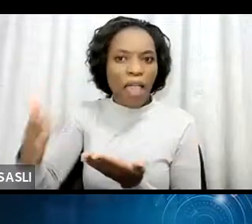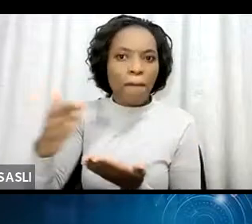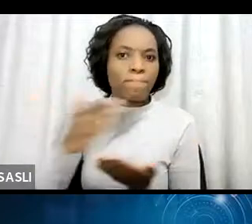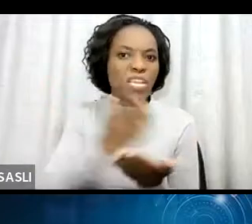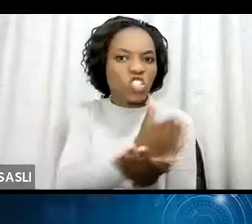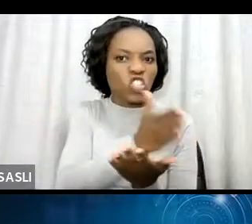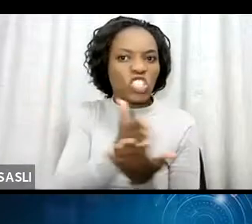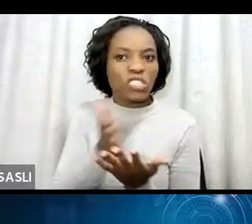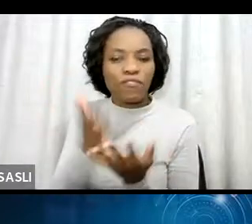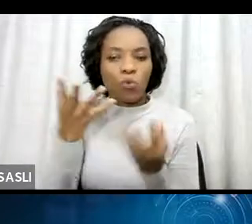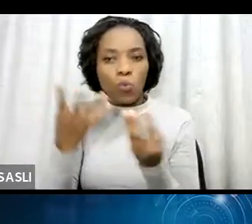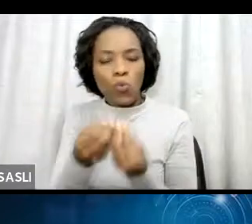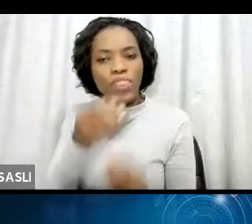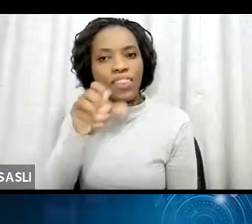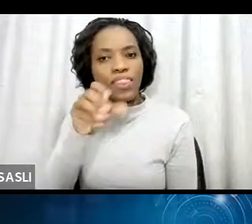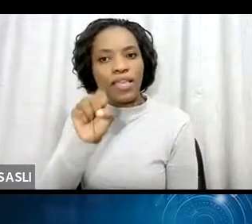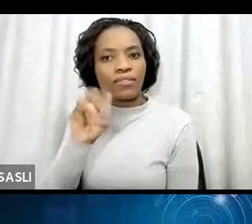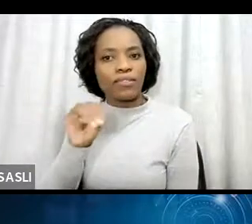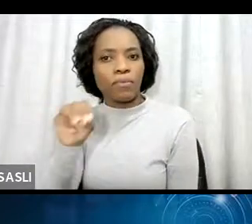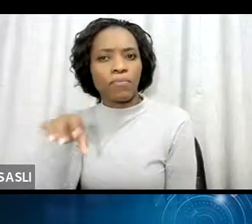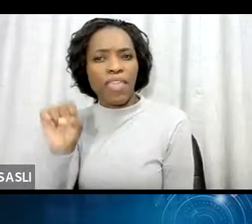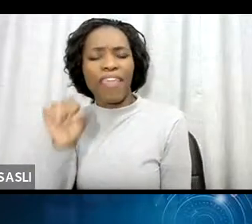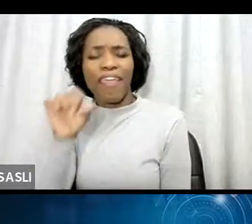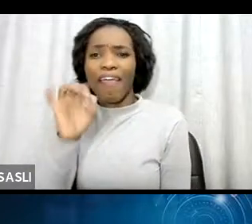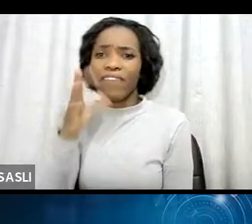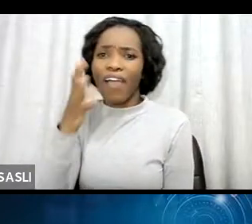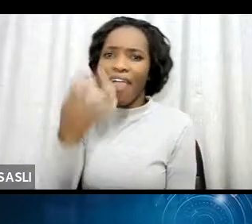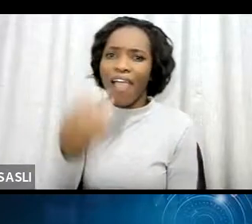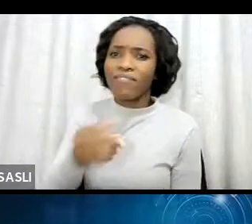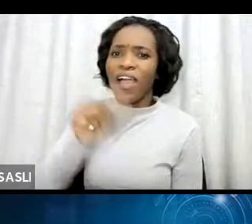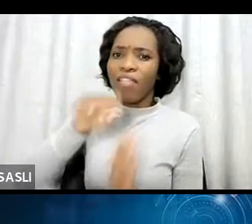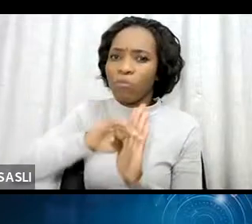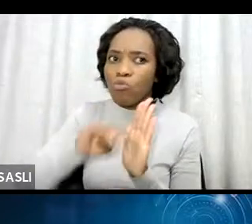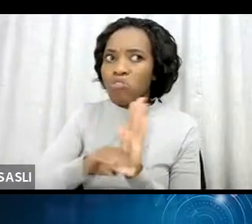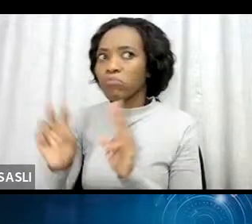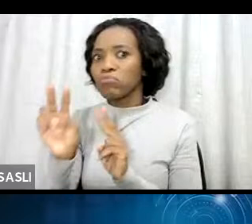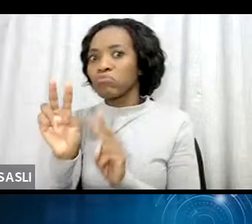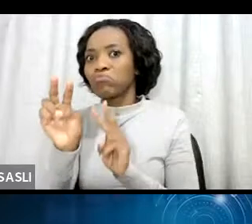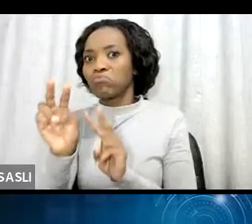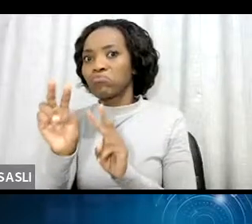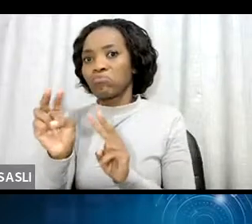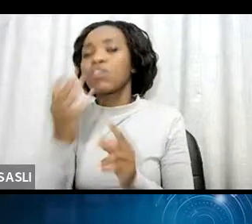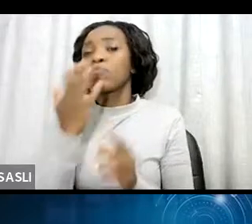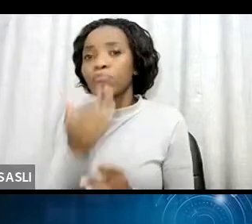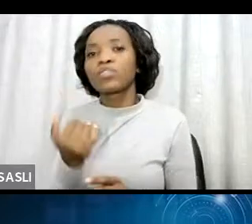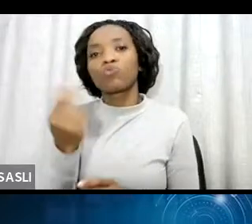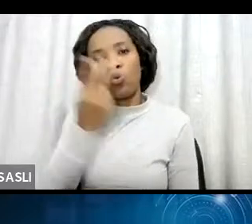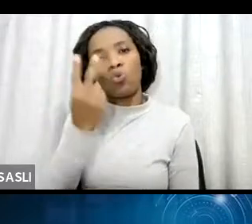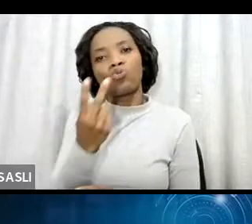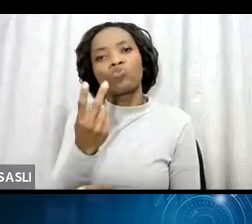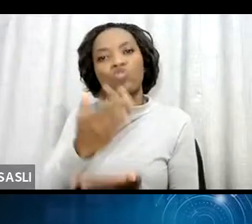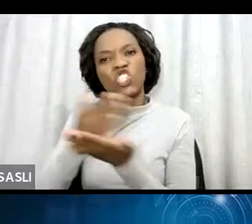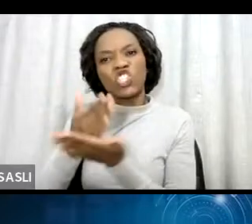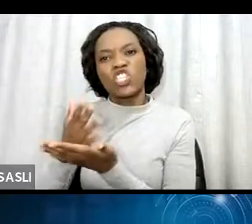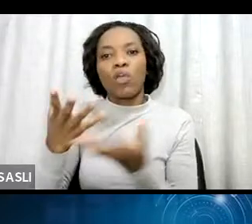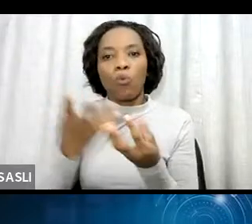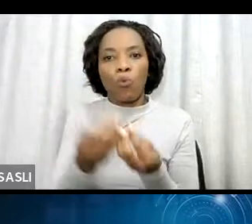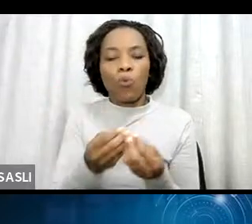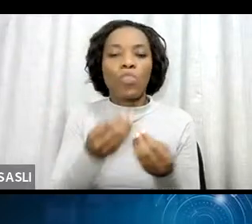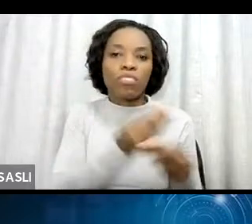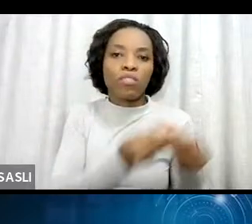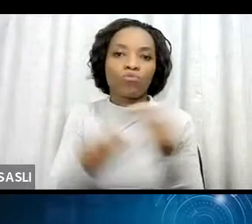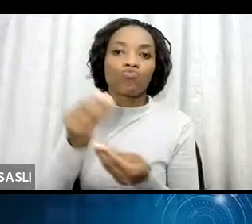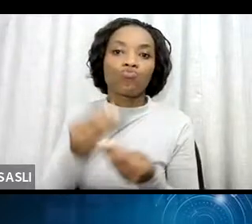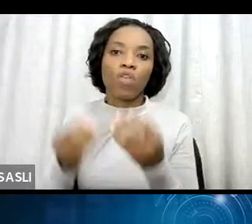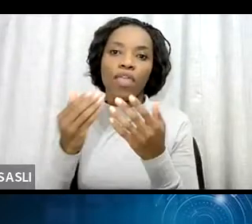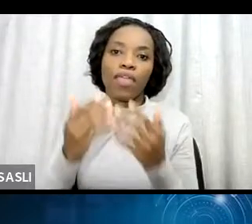is any programs to look forward to, you may also share with the traders, as well as the incentives